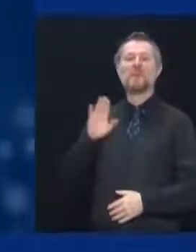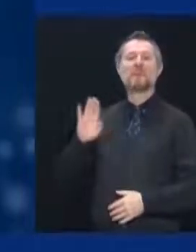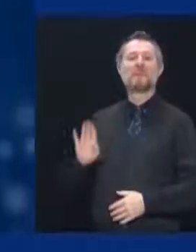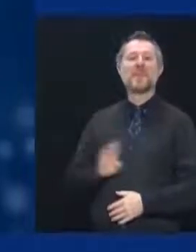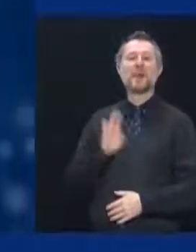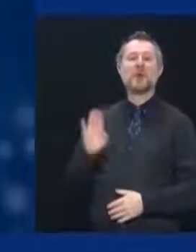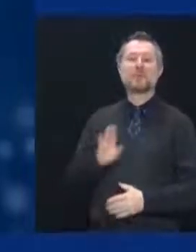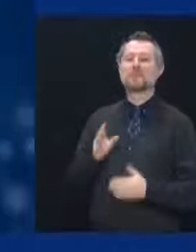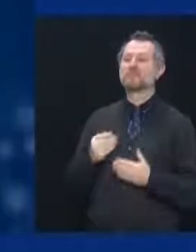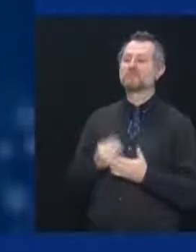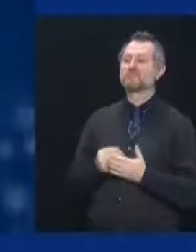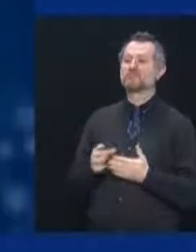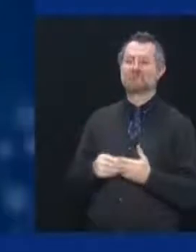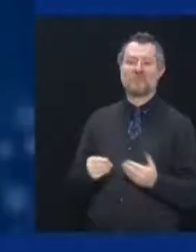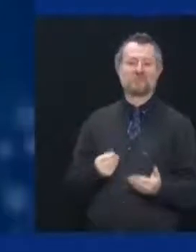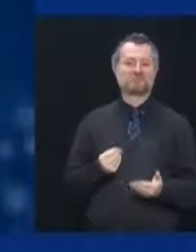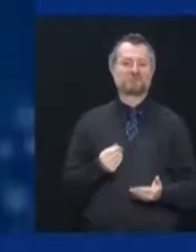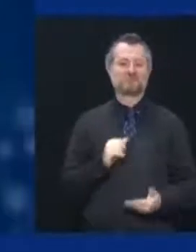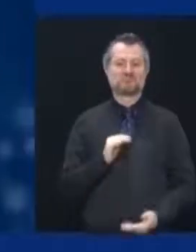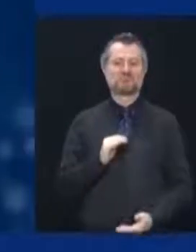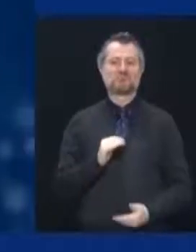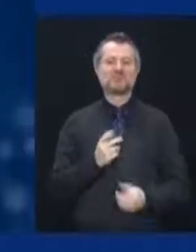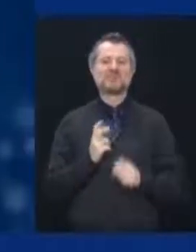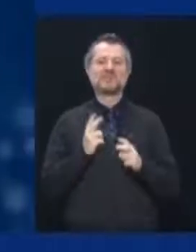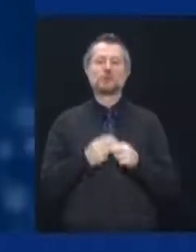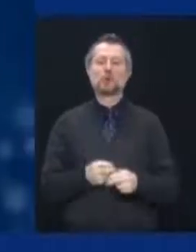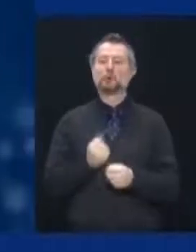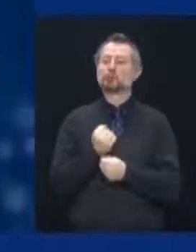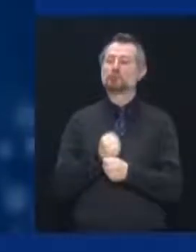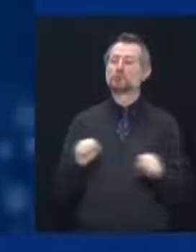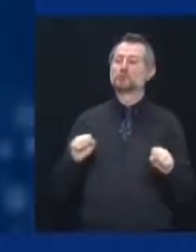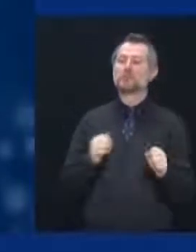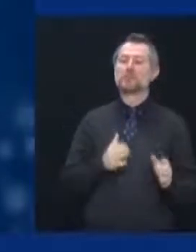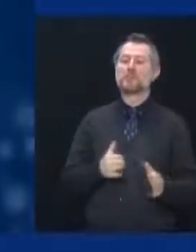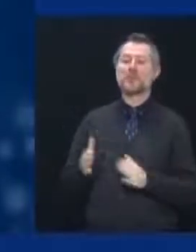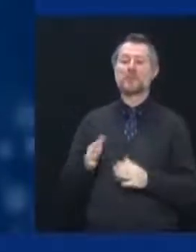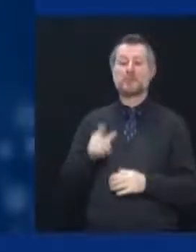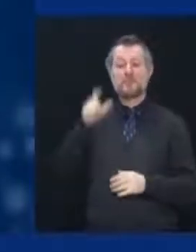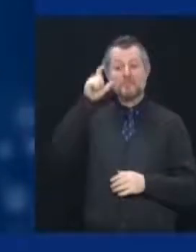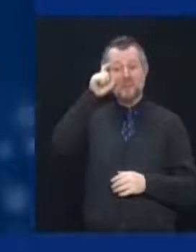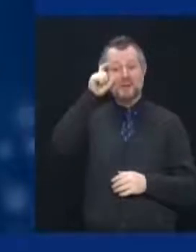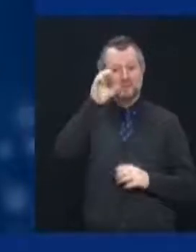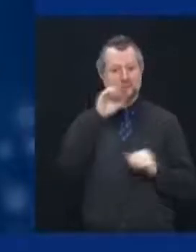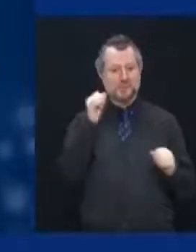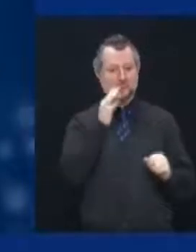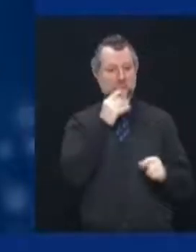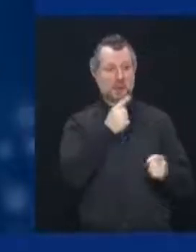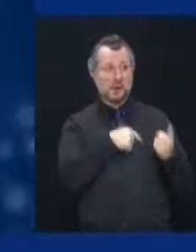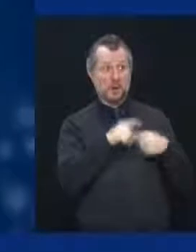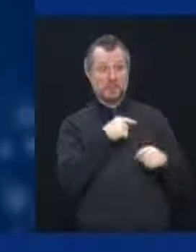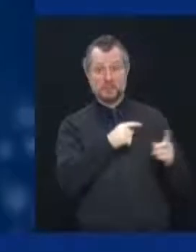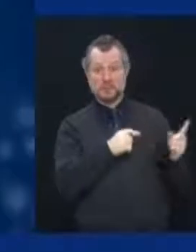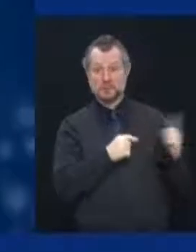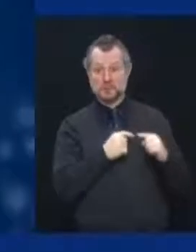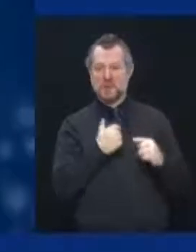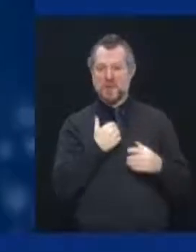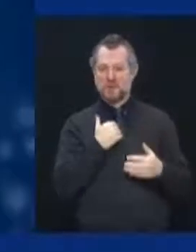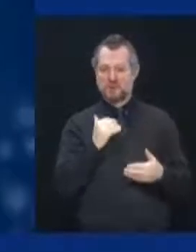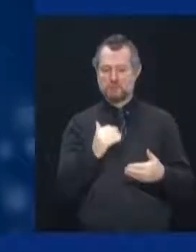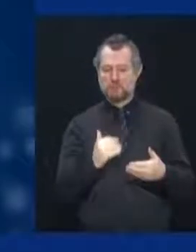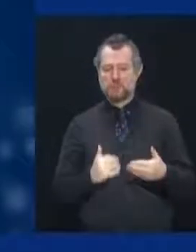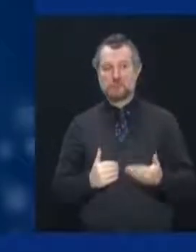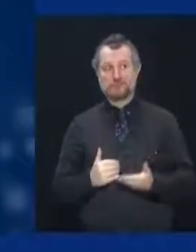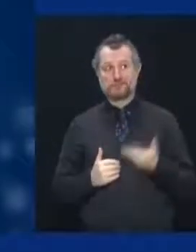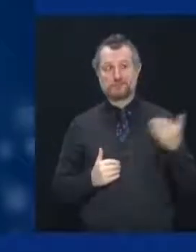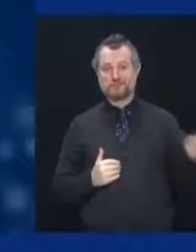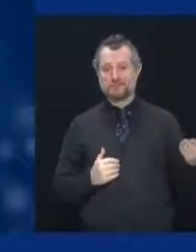from the rescue plan as outlined by President-elect Joe Biden. And we're going to look for the